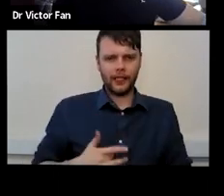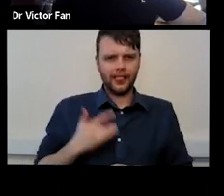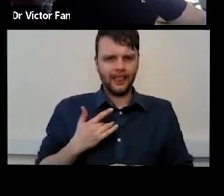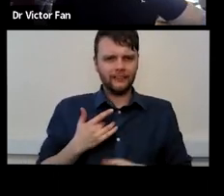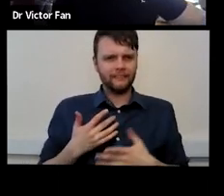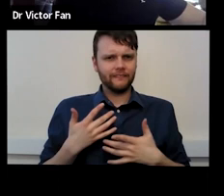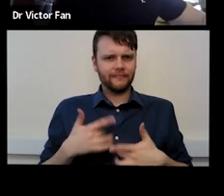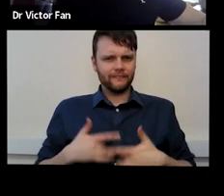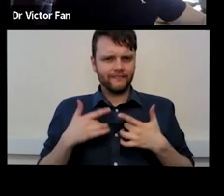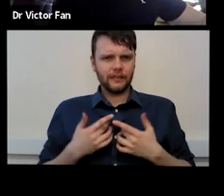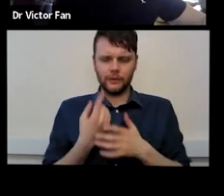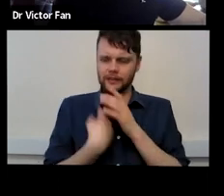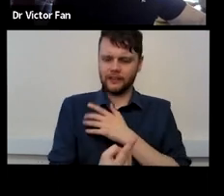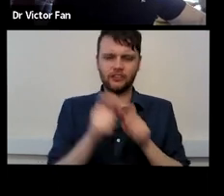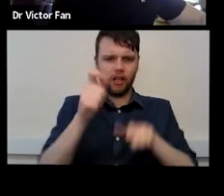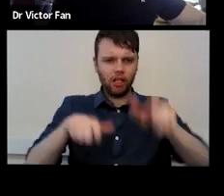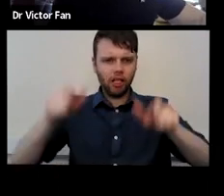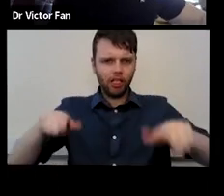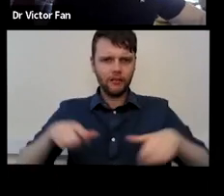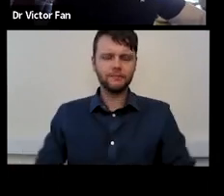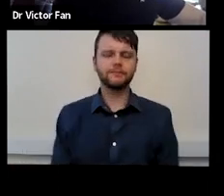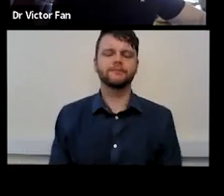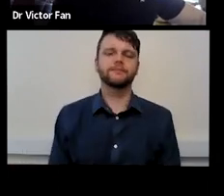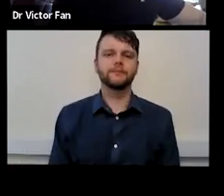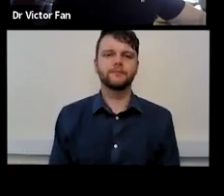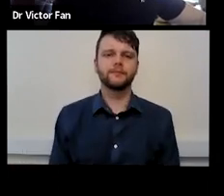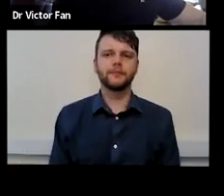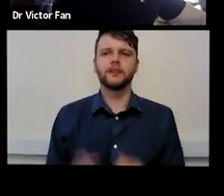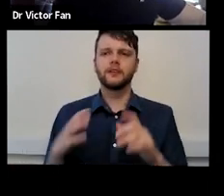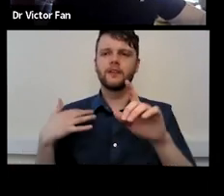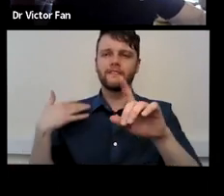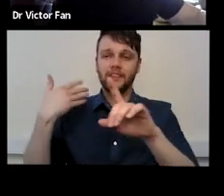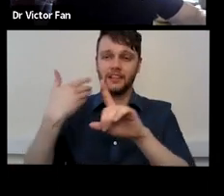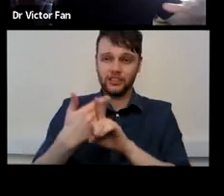into individual bodies. And eventually